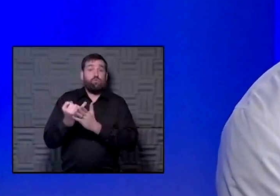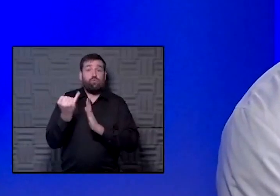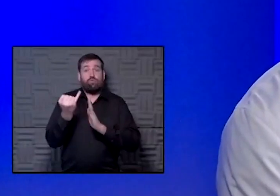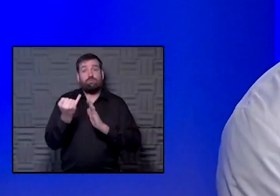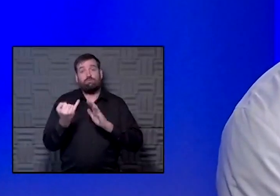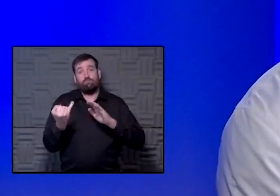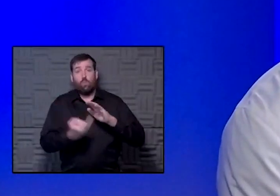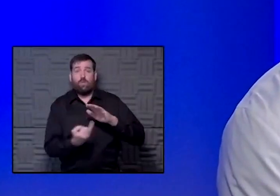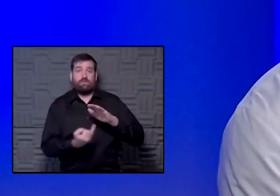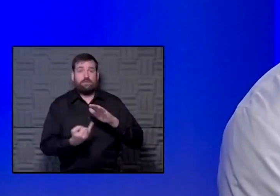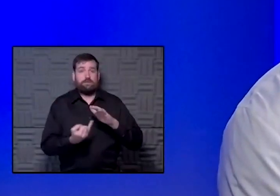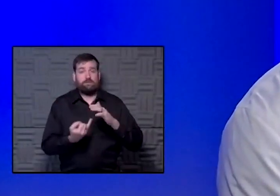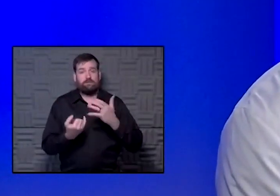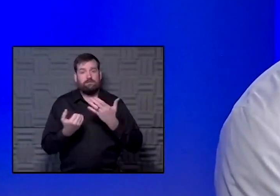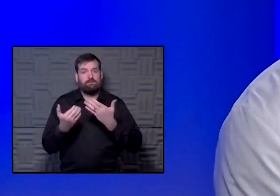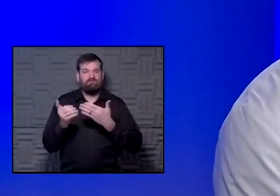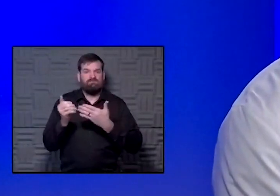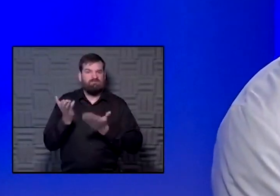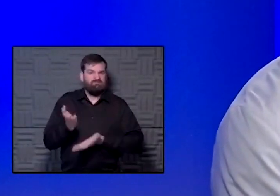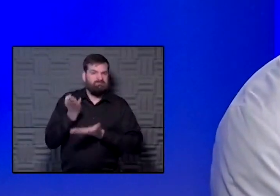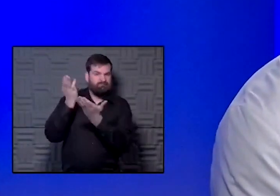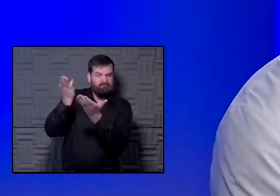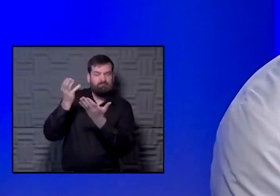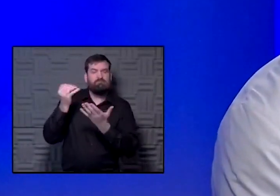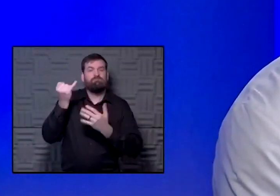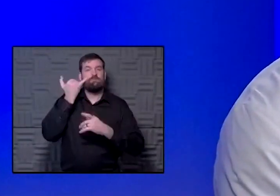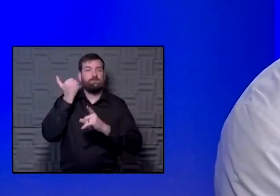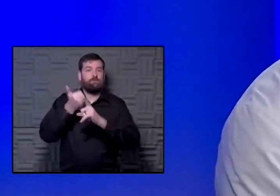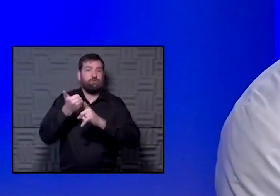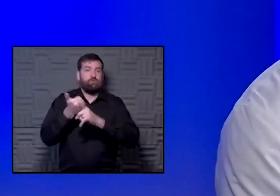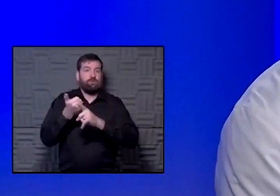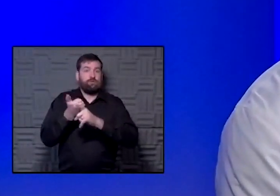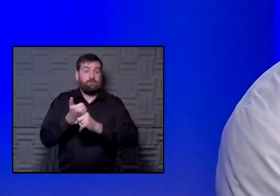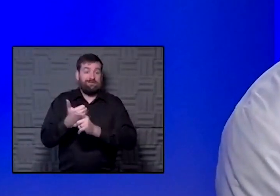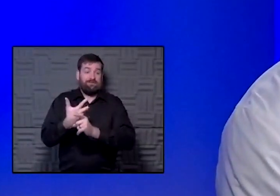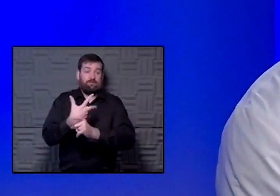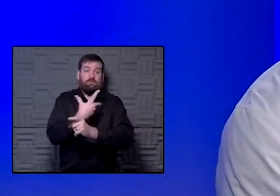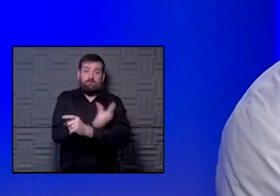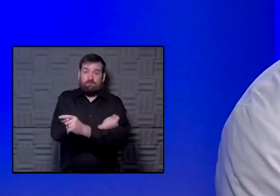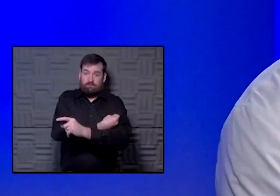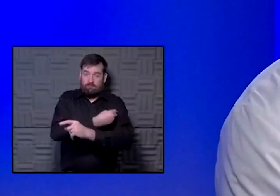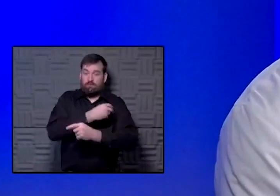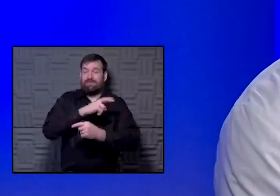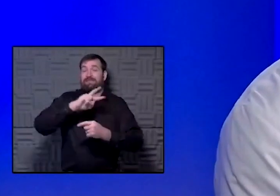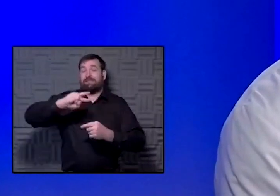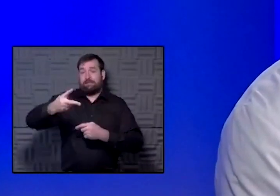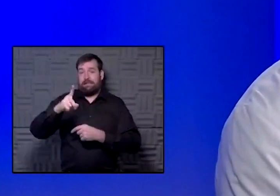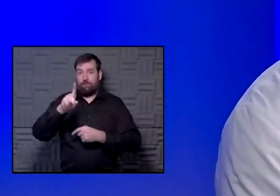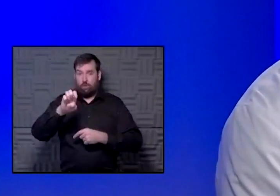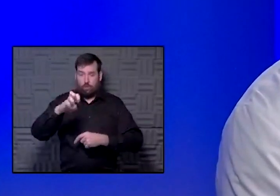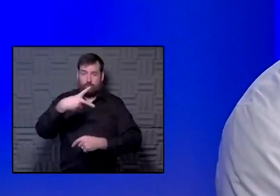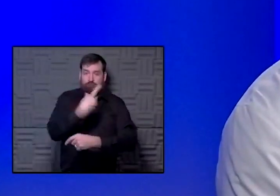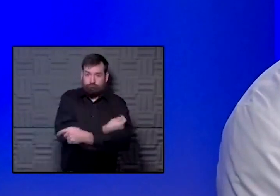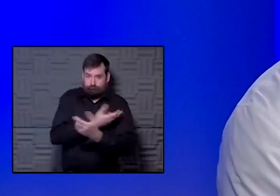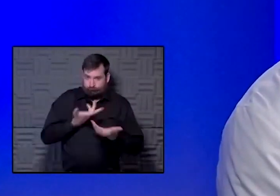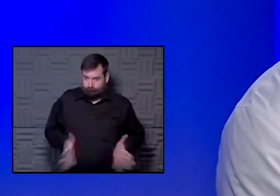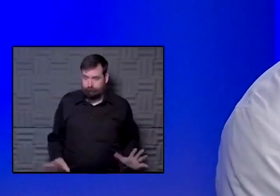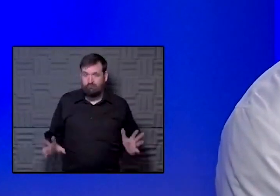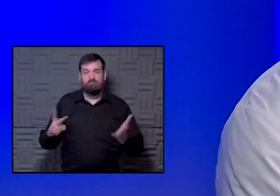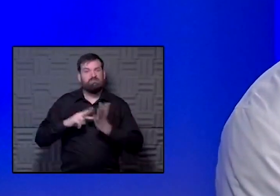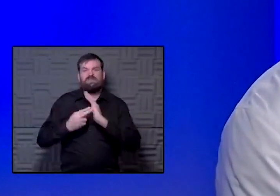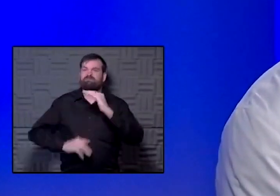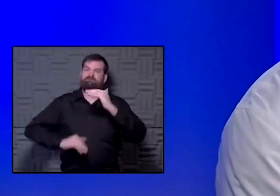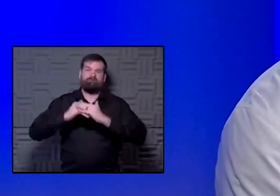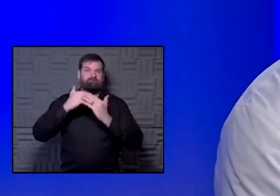guidelines or this new quarantine guidance, yes, if you are 2 weeks after your second dose, where then you have gotten maximal or